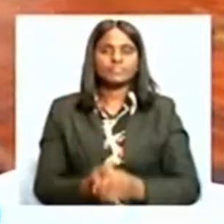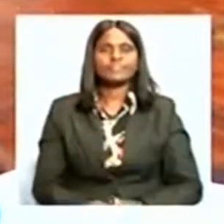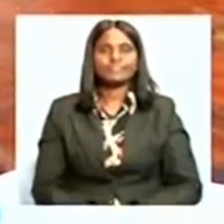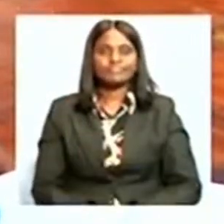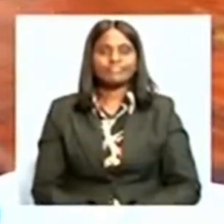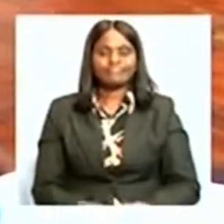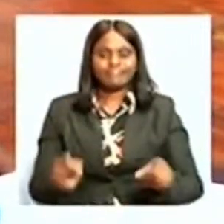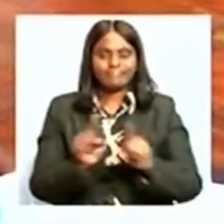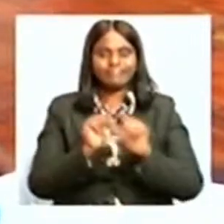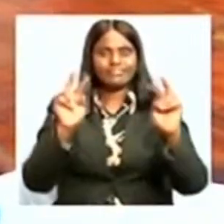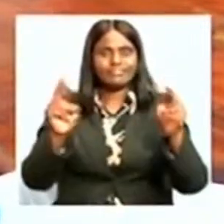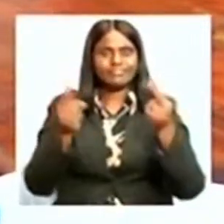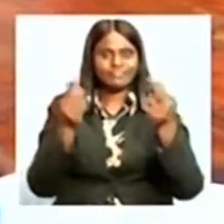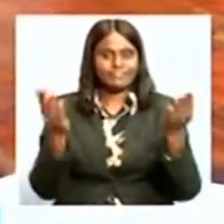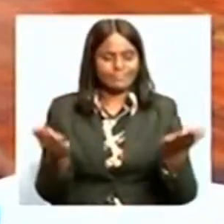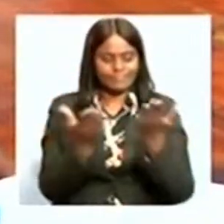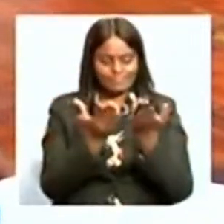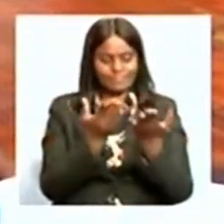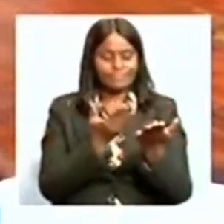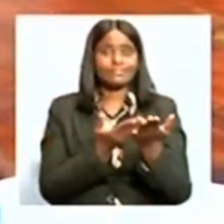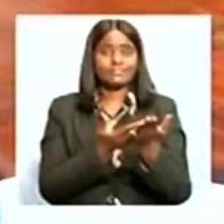and reconcile that.